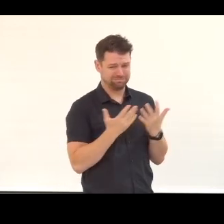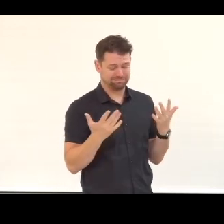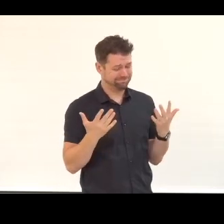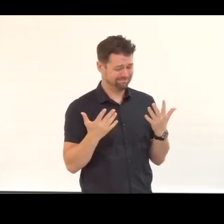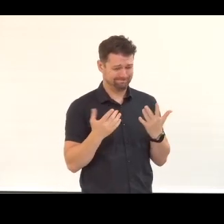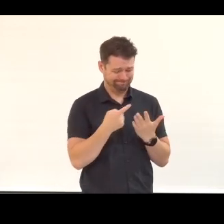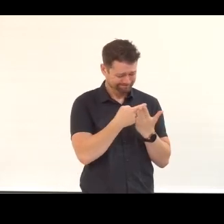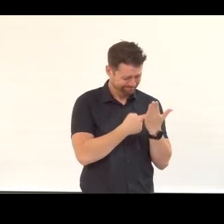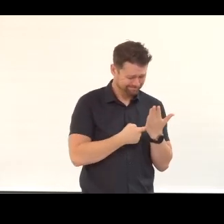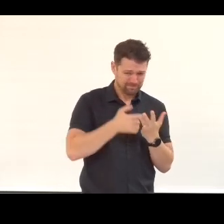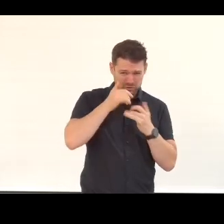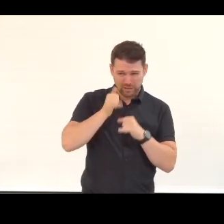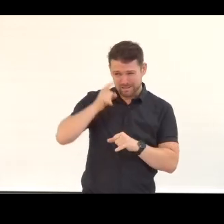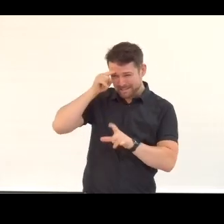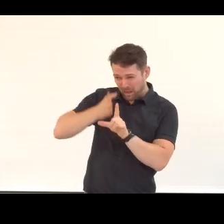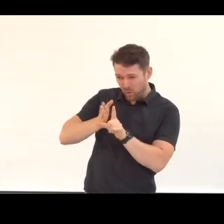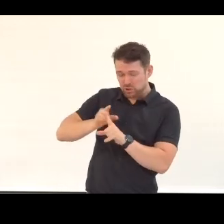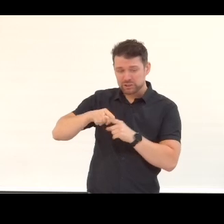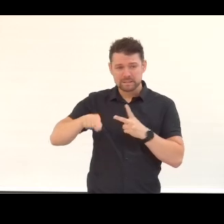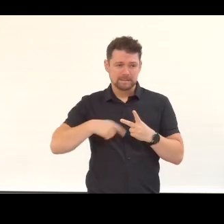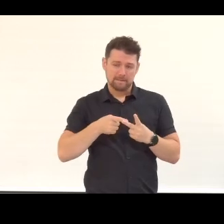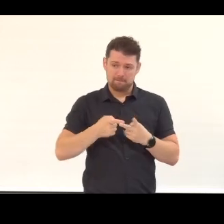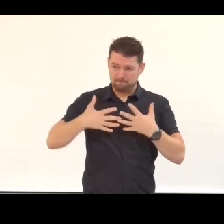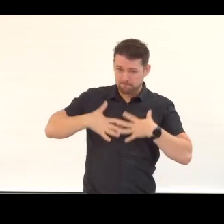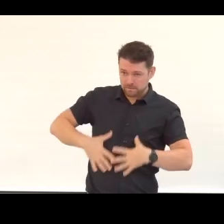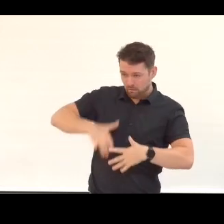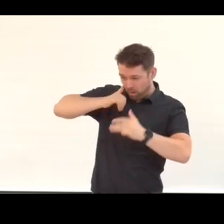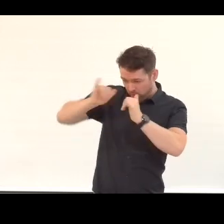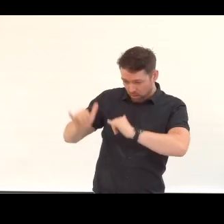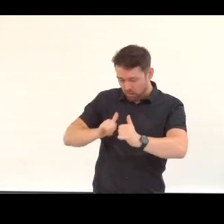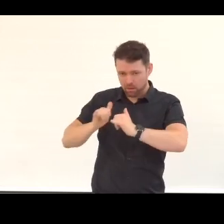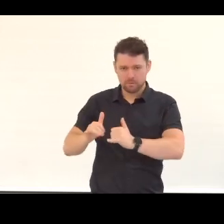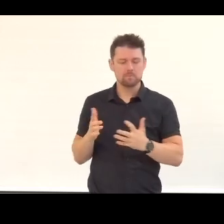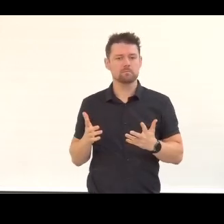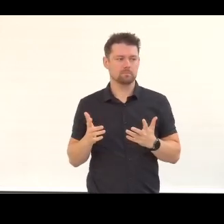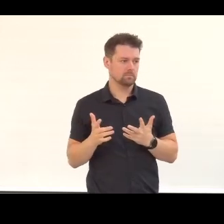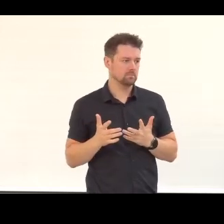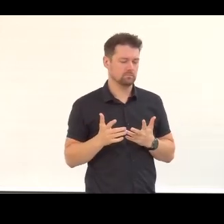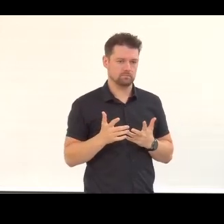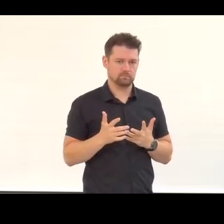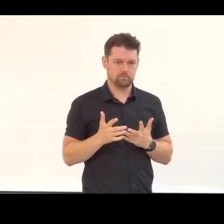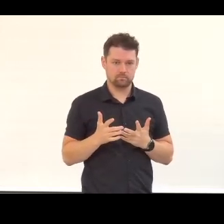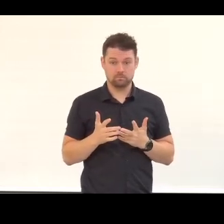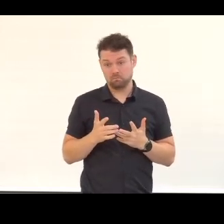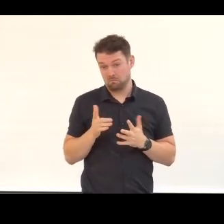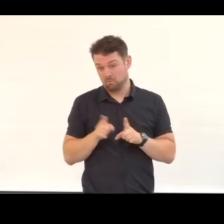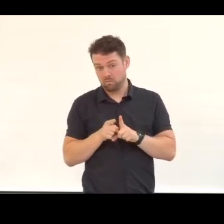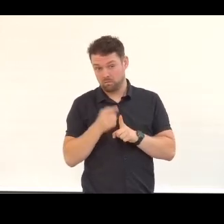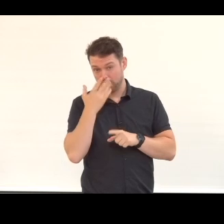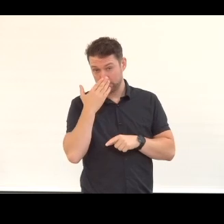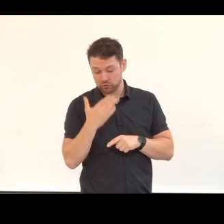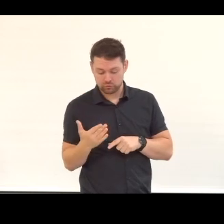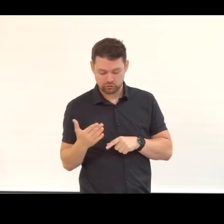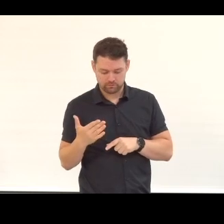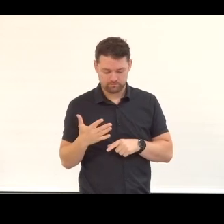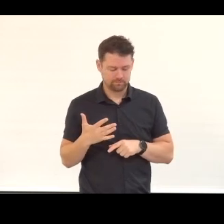parameters that are checked, from psychological, physical parameters, and basic things to age, of course. So we